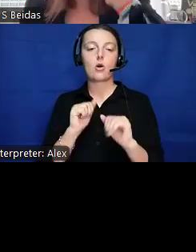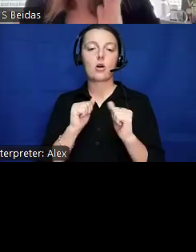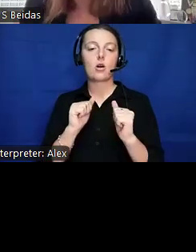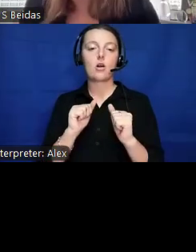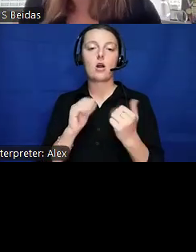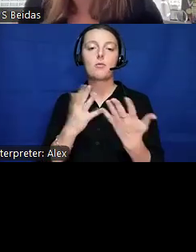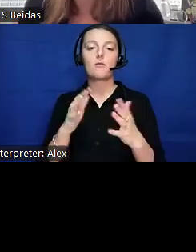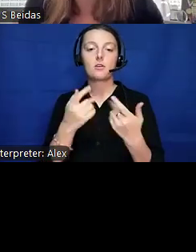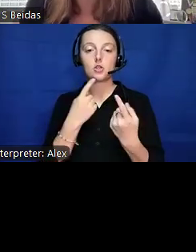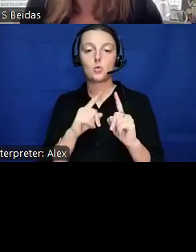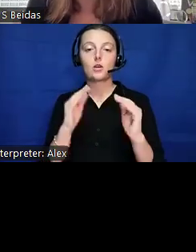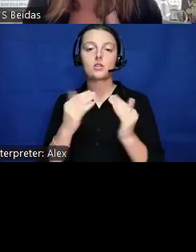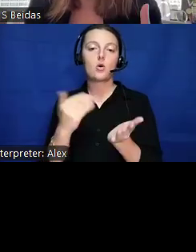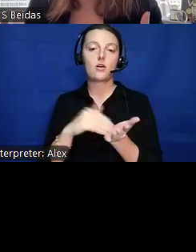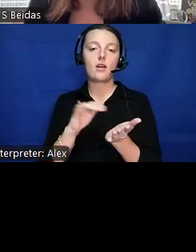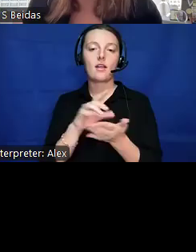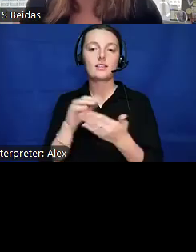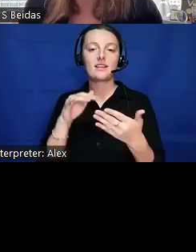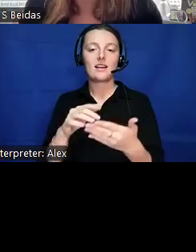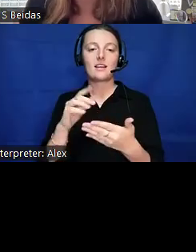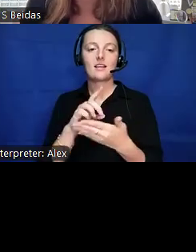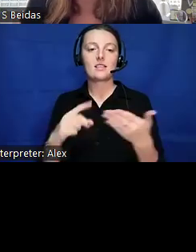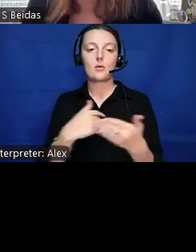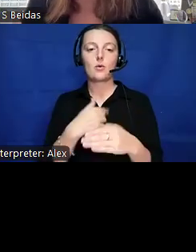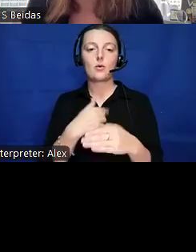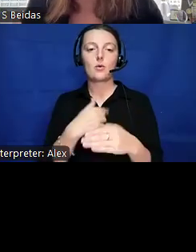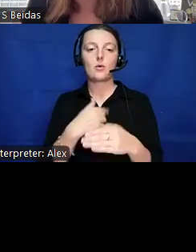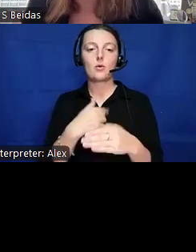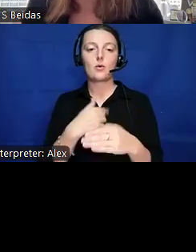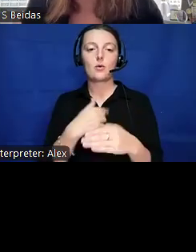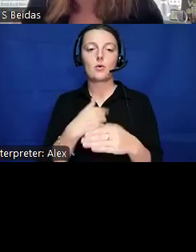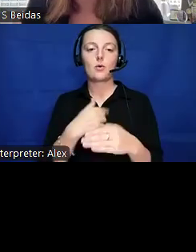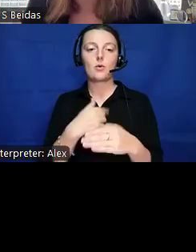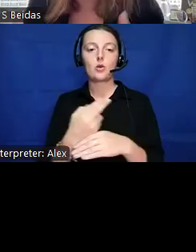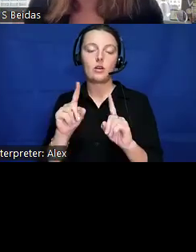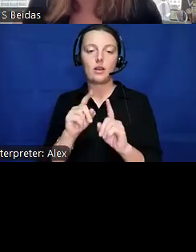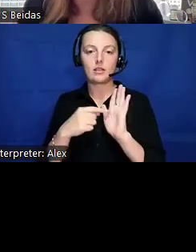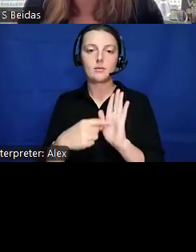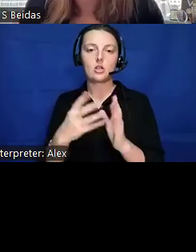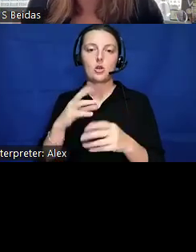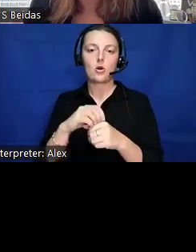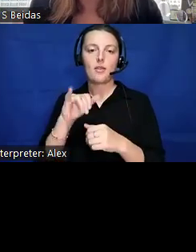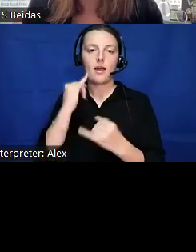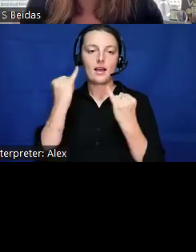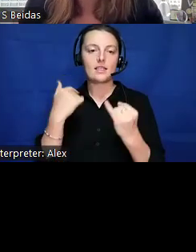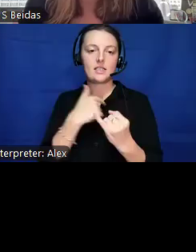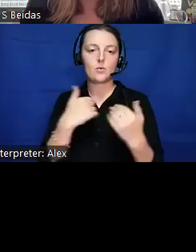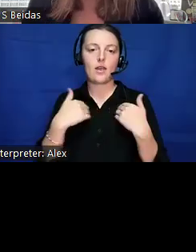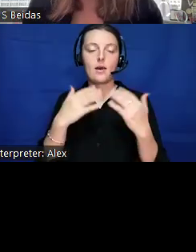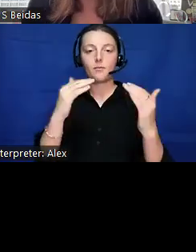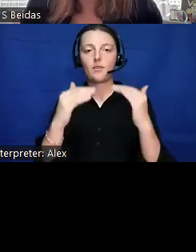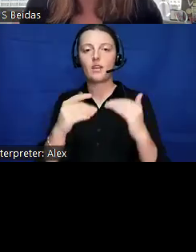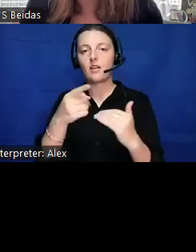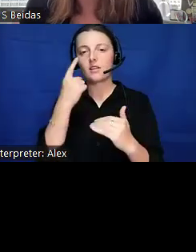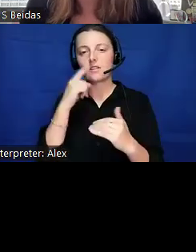explicitly incorporated the ideas we had about the importance of supporting organizations as well as making it easier for clinicians to deliver a program.